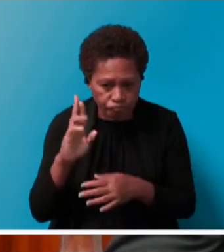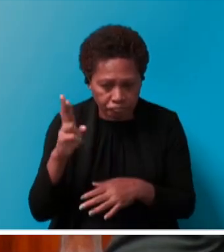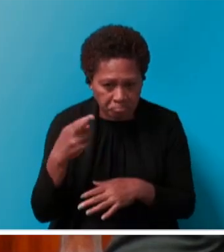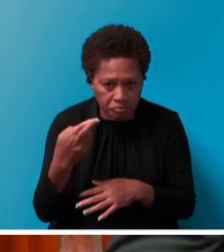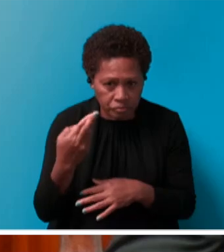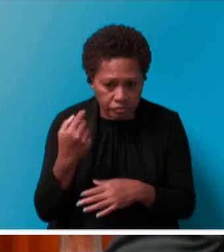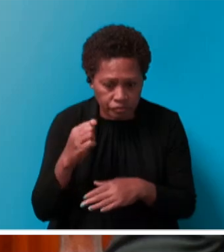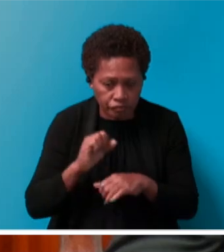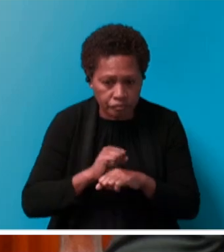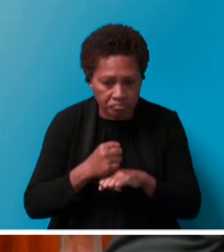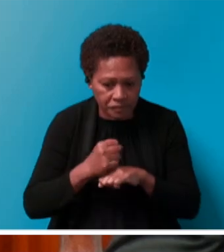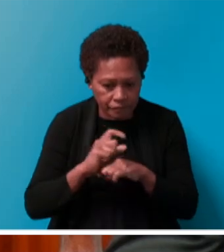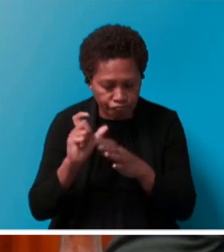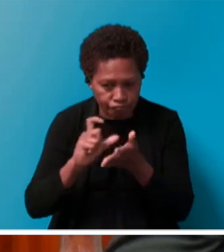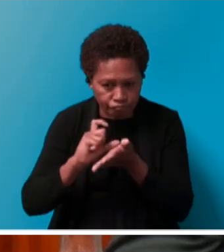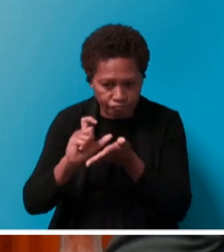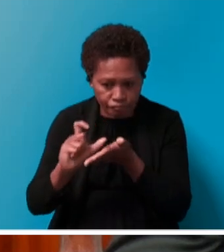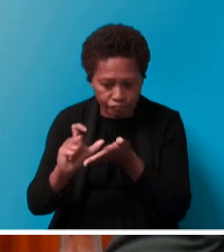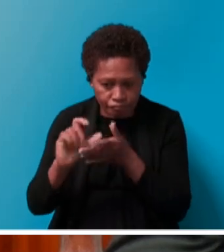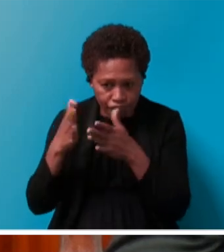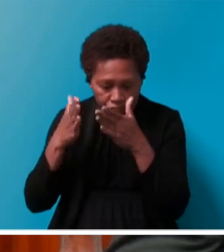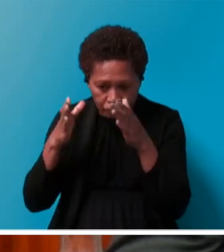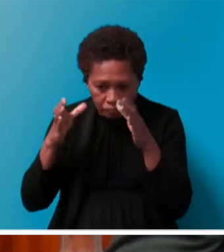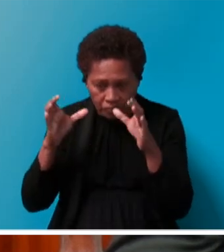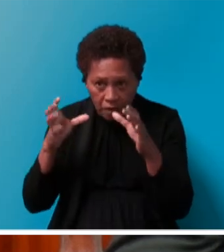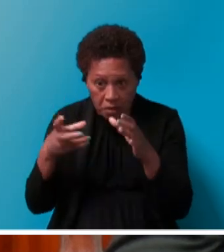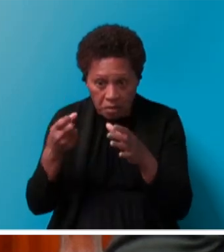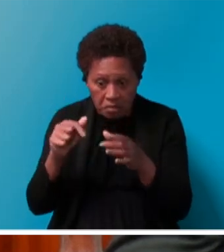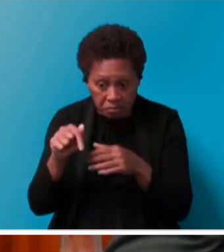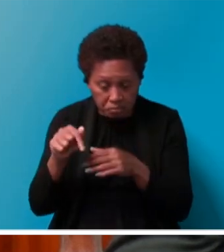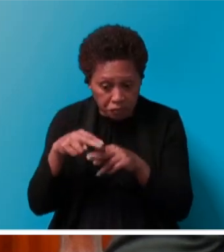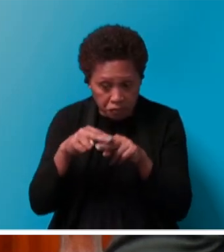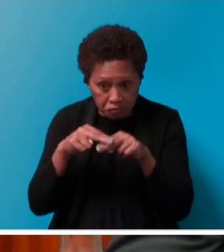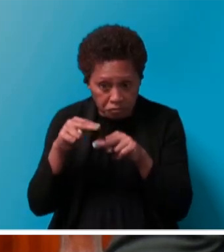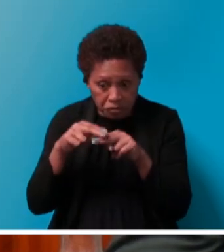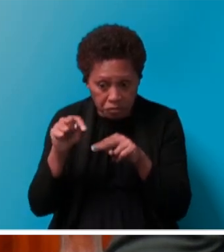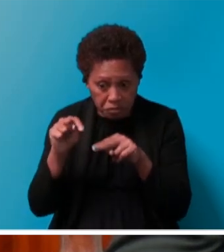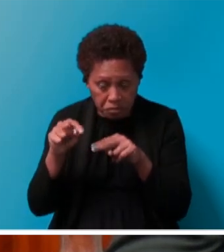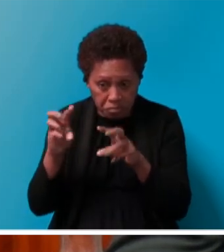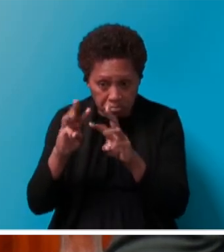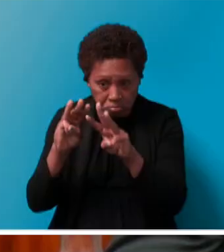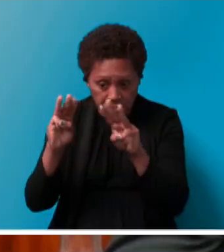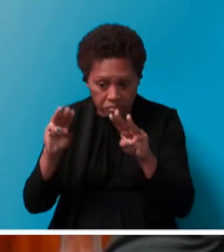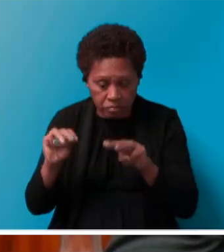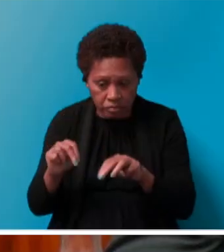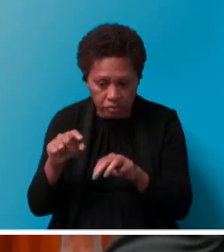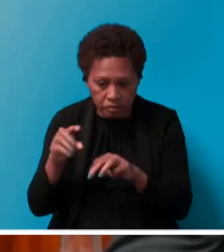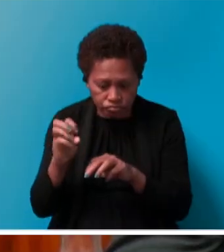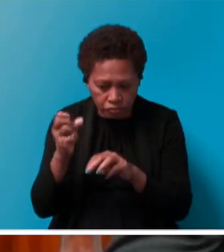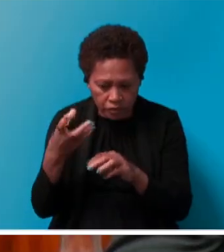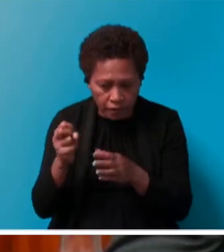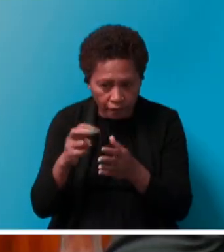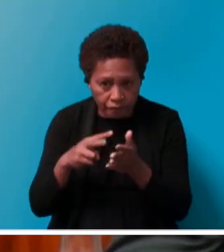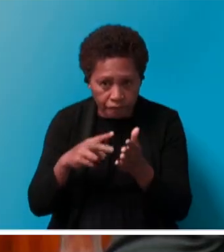conviction. Fiji may be a small dot on the world map, but our cultural footprint is vast.